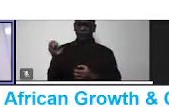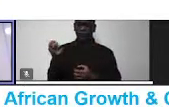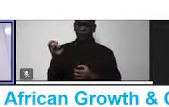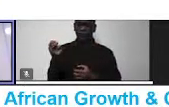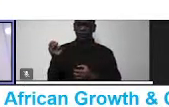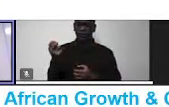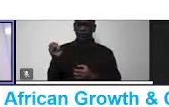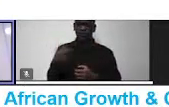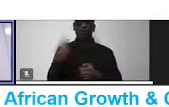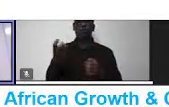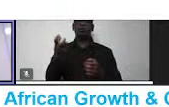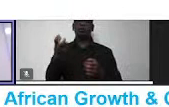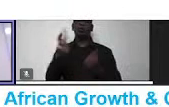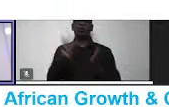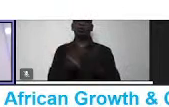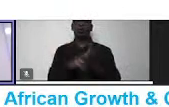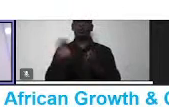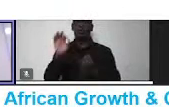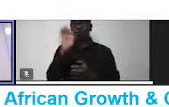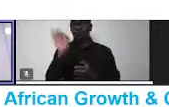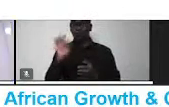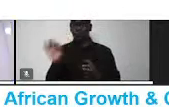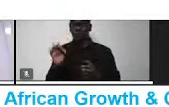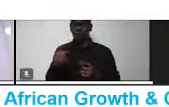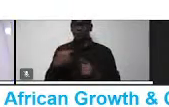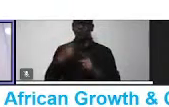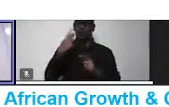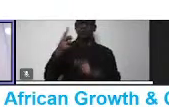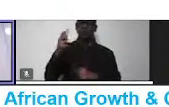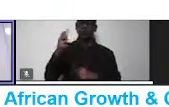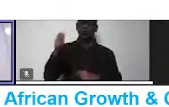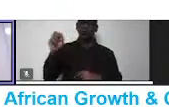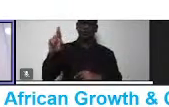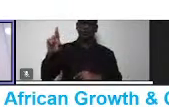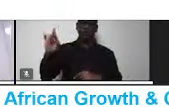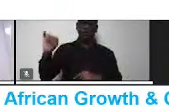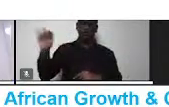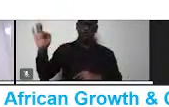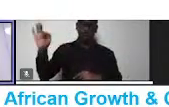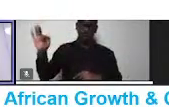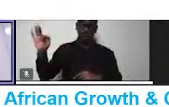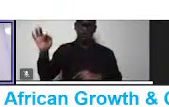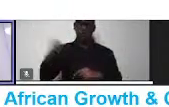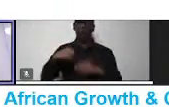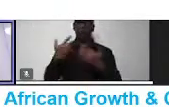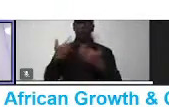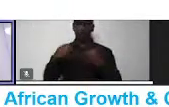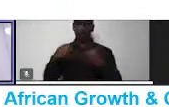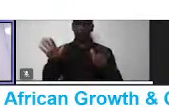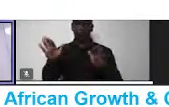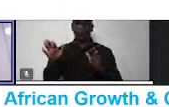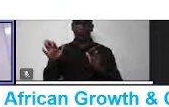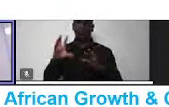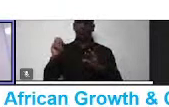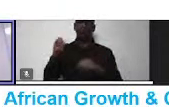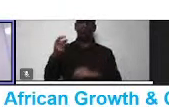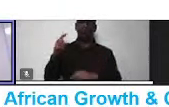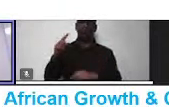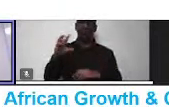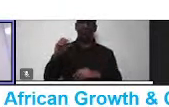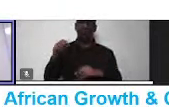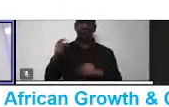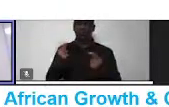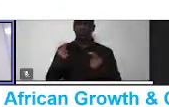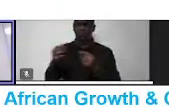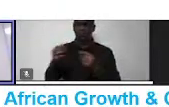38% of those tariff lines are already duty-free for anybody. Then you have another amount of